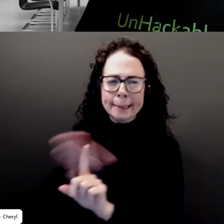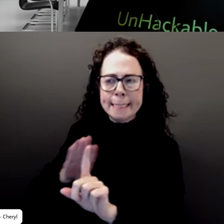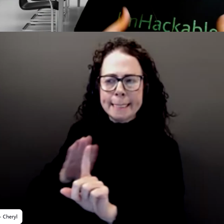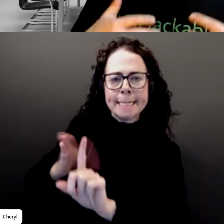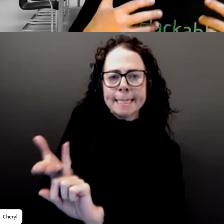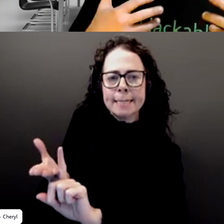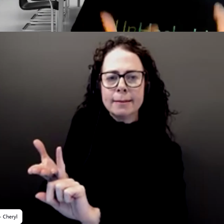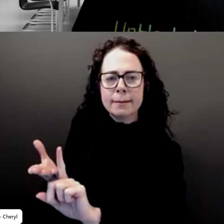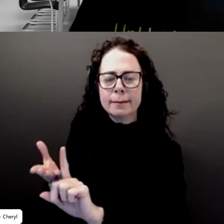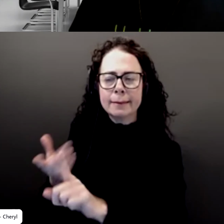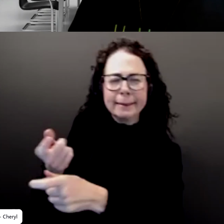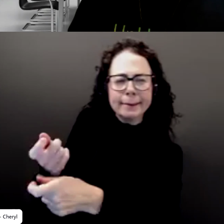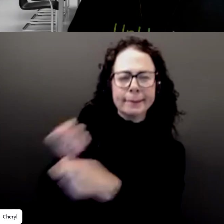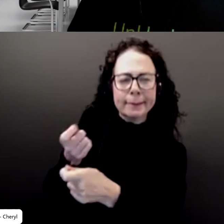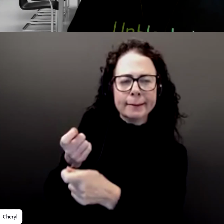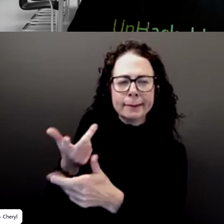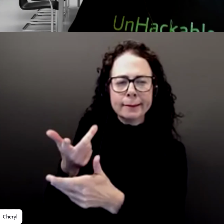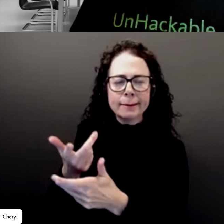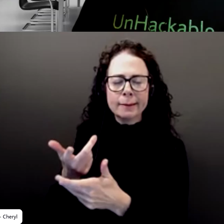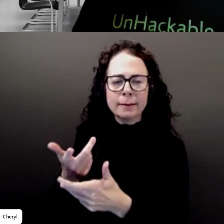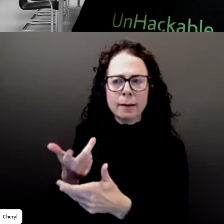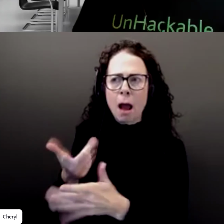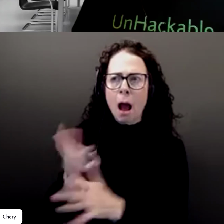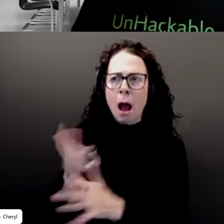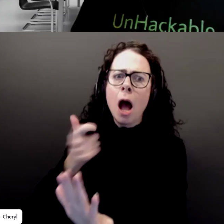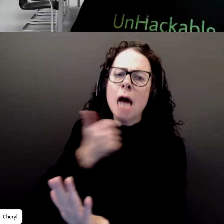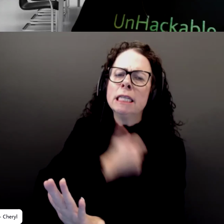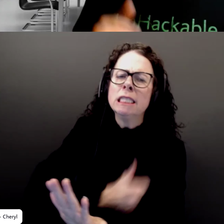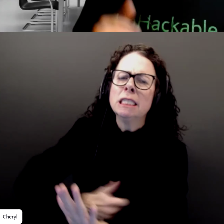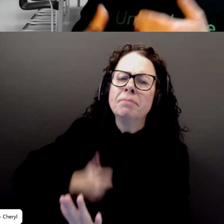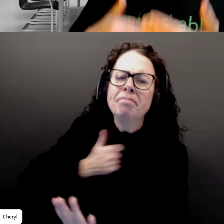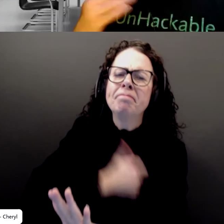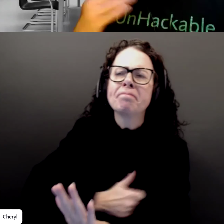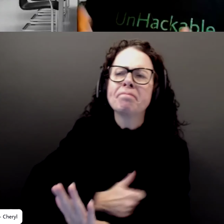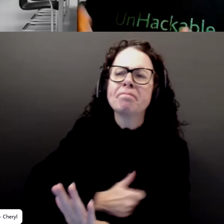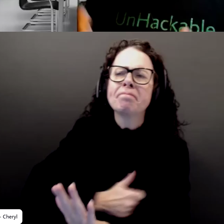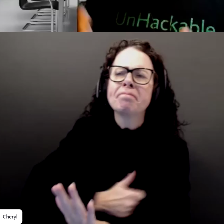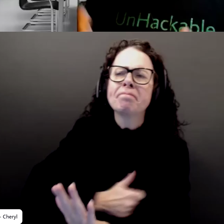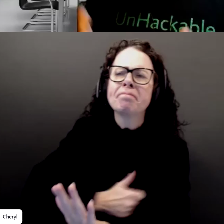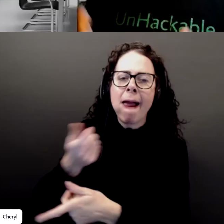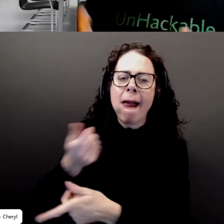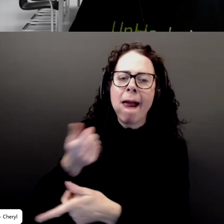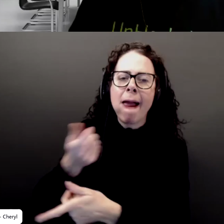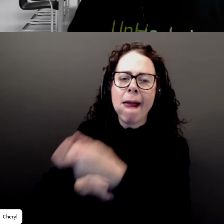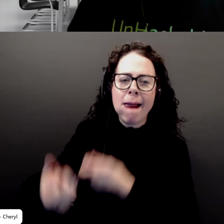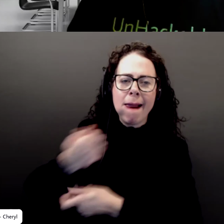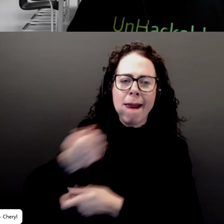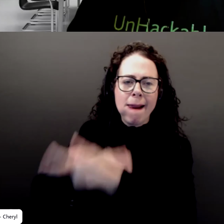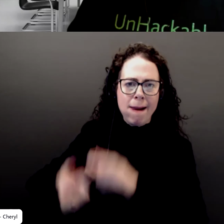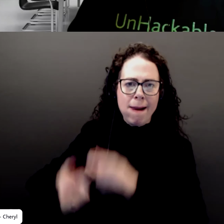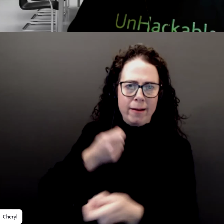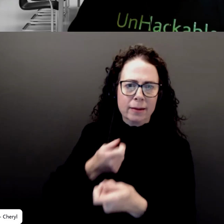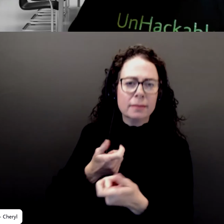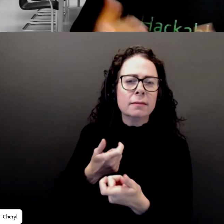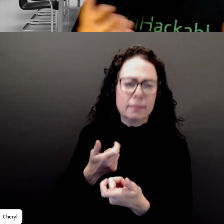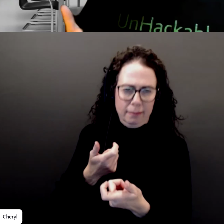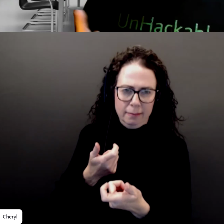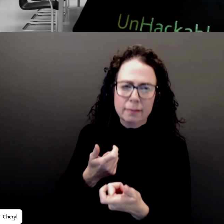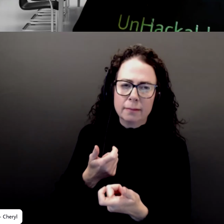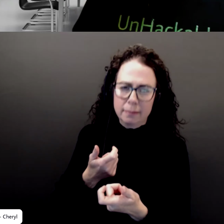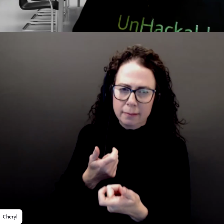curious or apologize profusely, and then they turn things around,